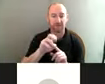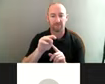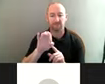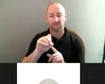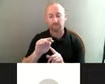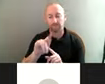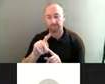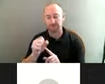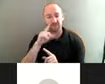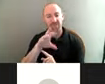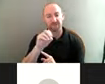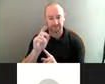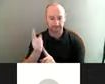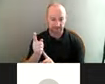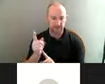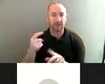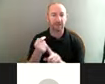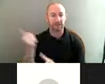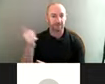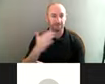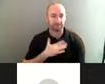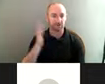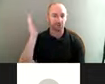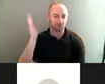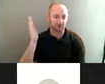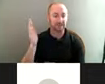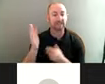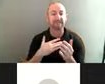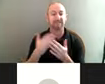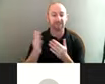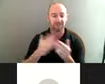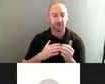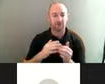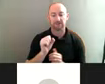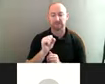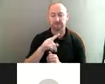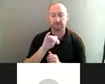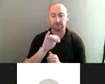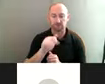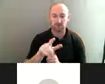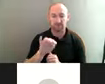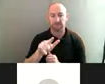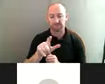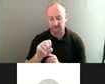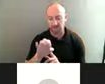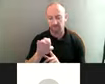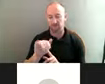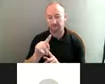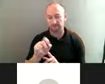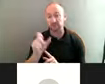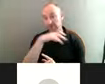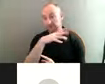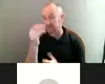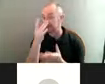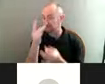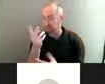minutes, because I did manage to cut that out of the talk, even though spatial file formats are really weird and really interesting.